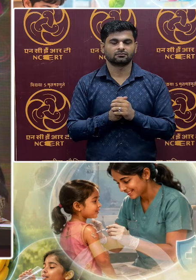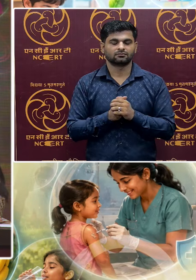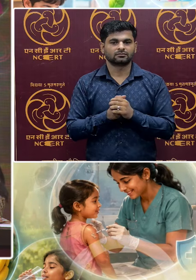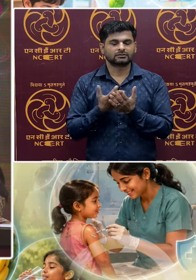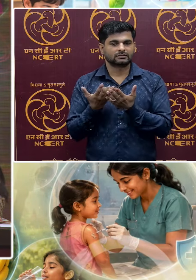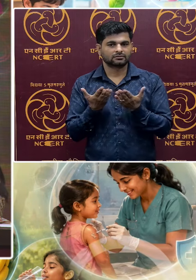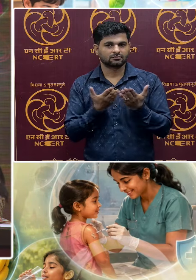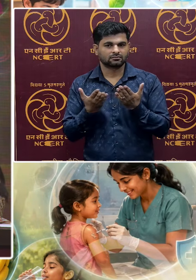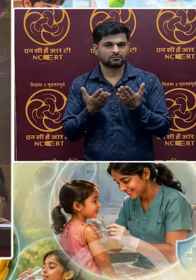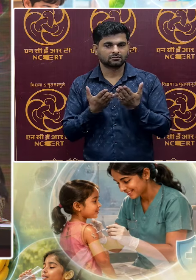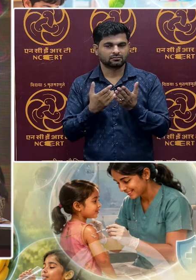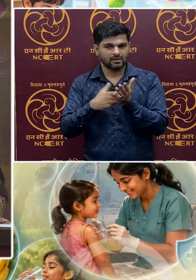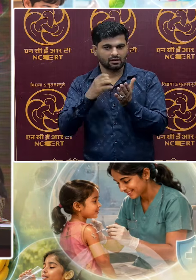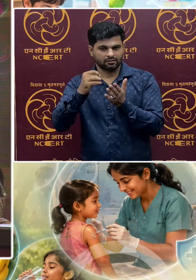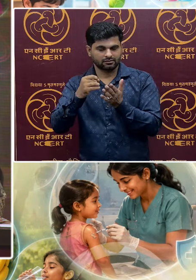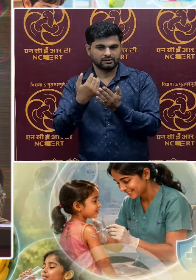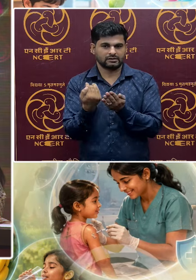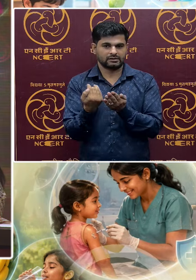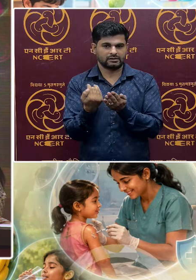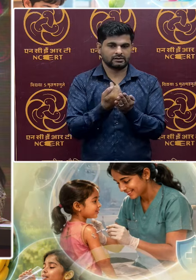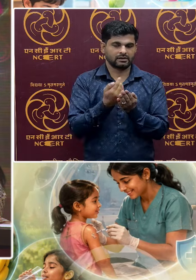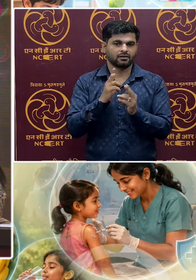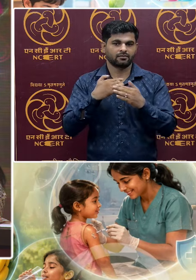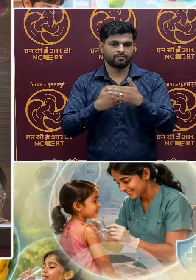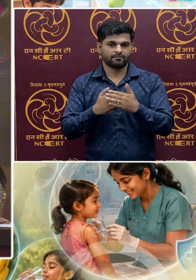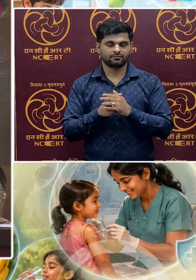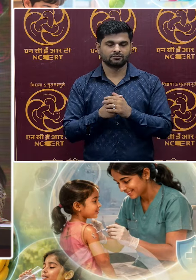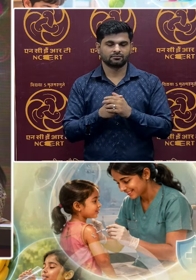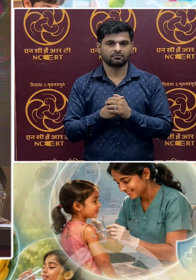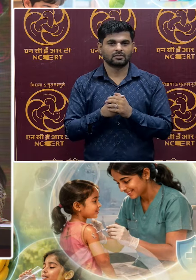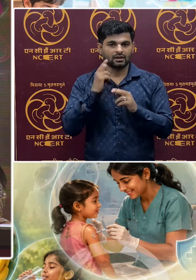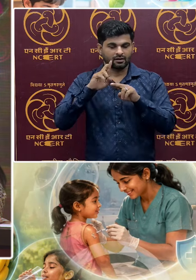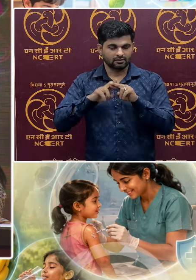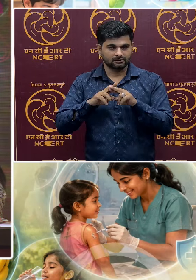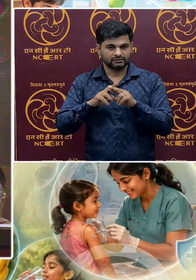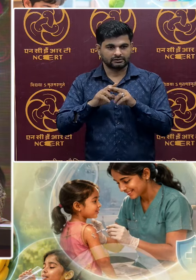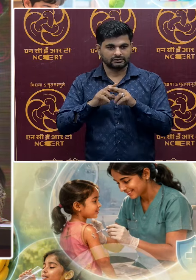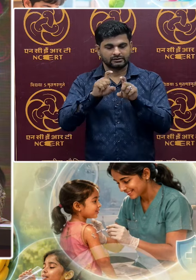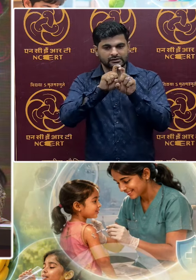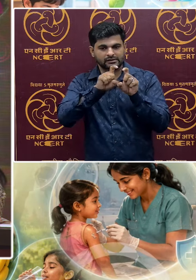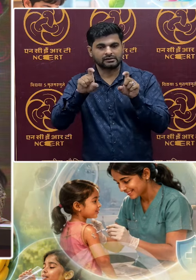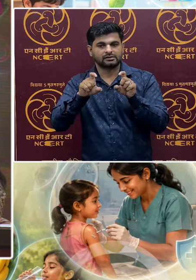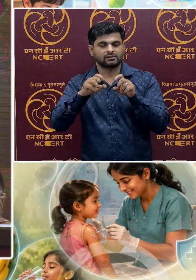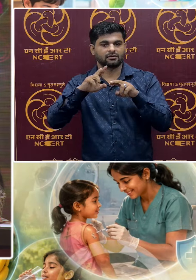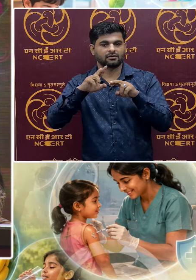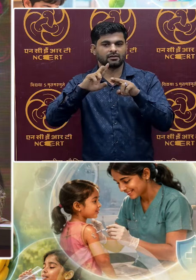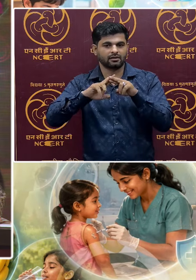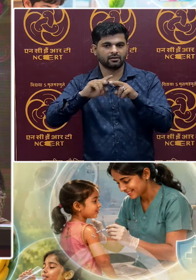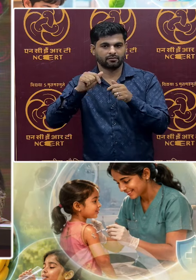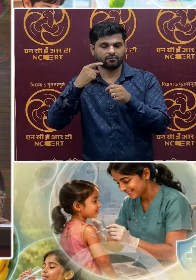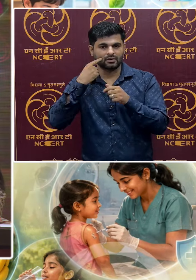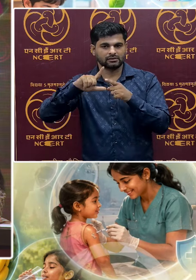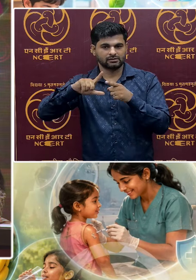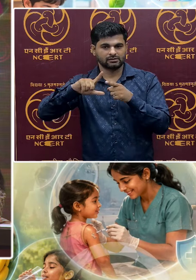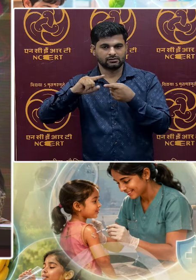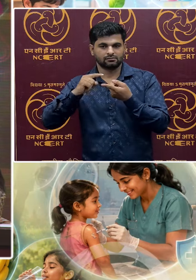serviced water purifier is safe enough. Okay. But you have to clean the filter, get it serviced at the regular